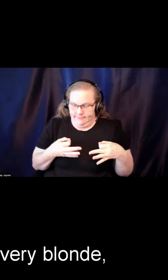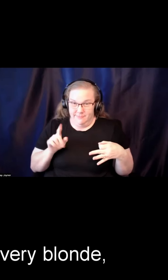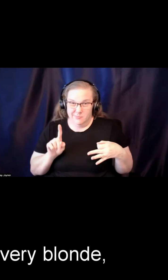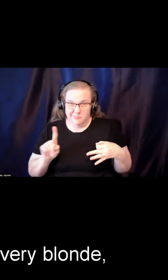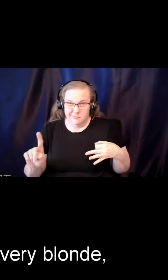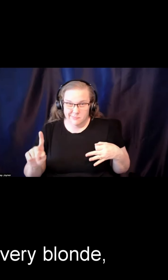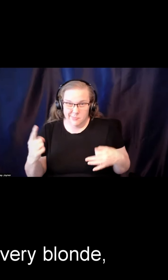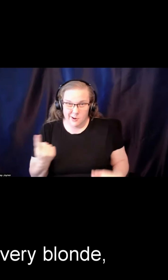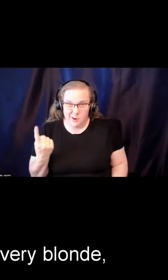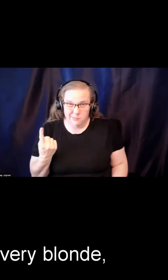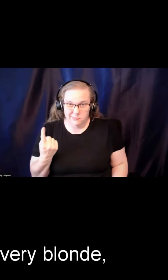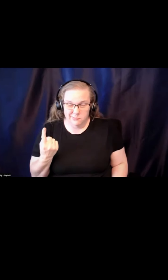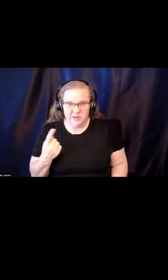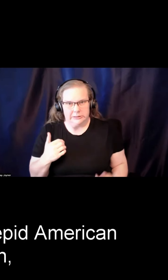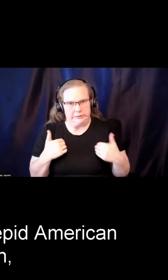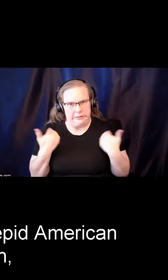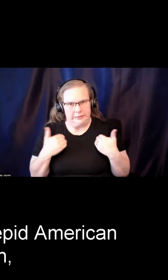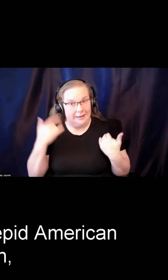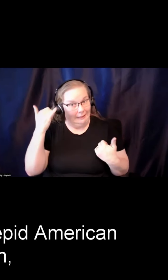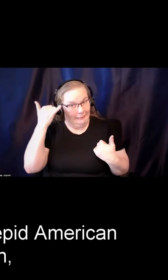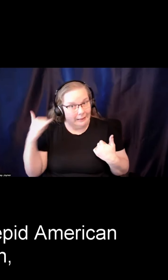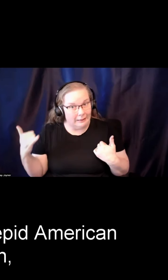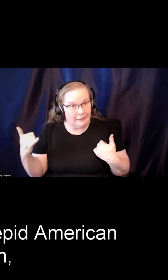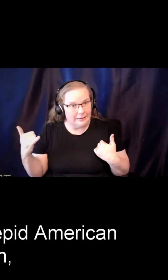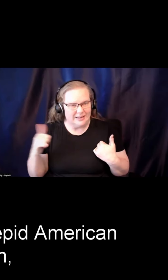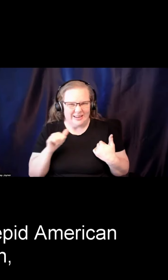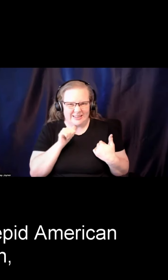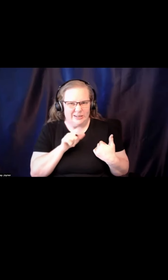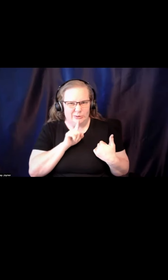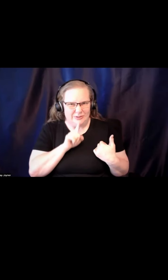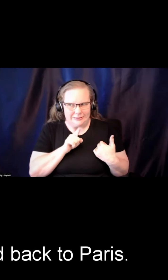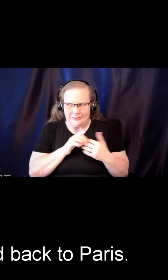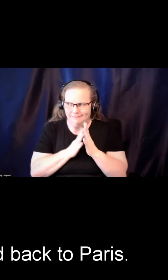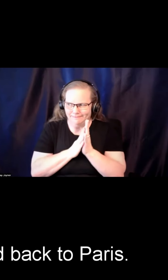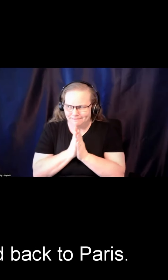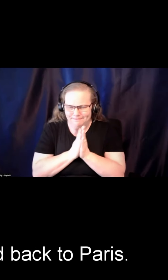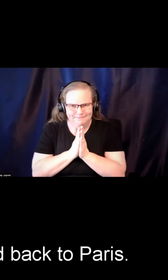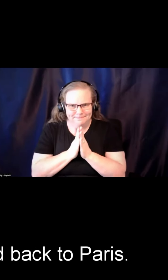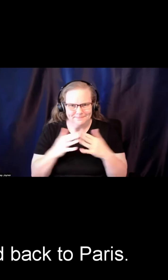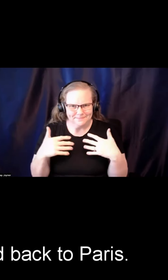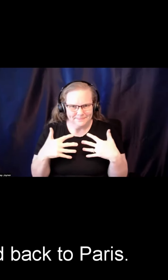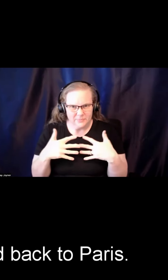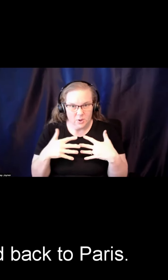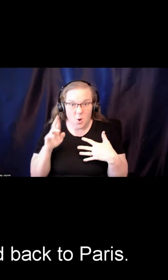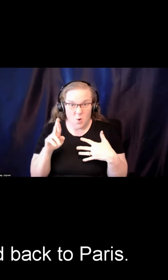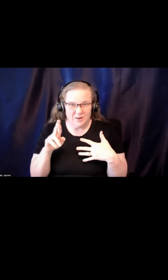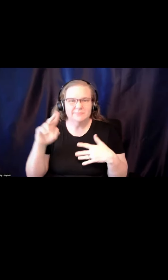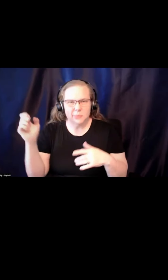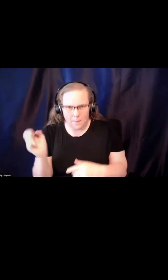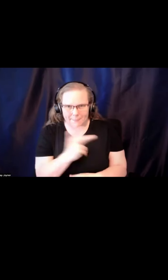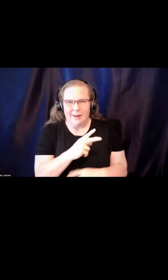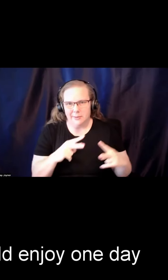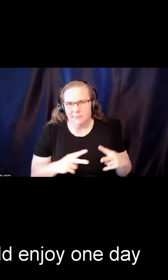as a very young, very blonde, not especially intrepid American woman, or tuck tail and head back to